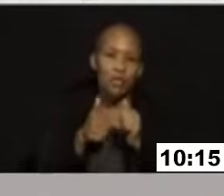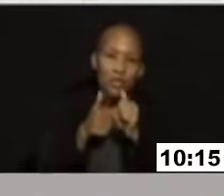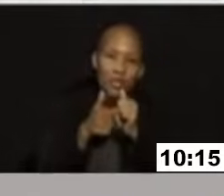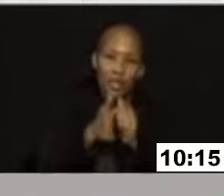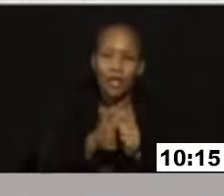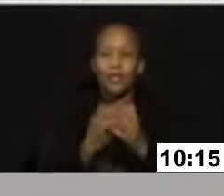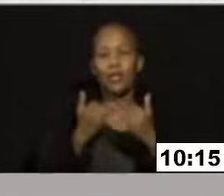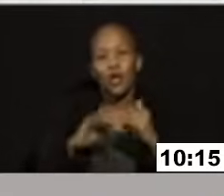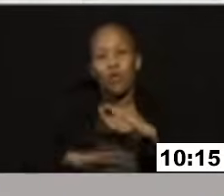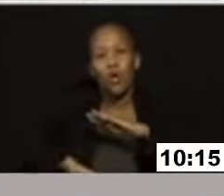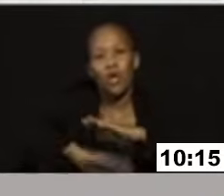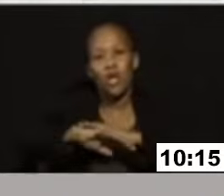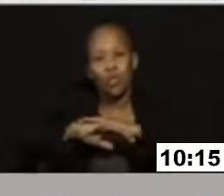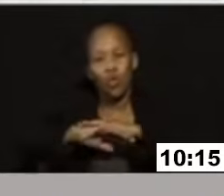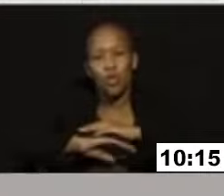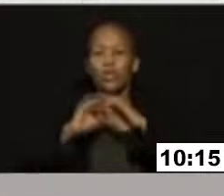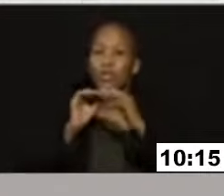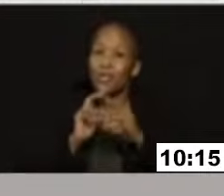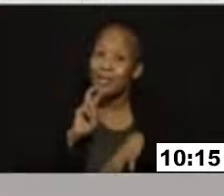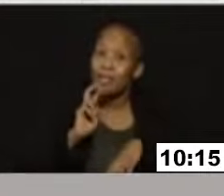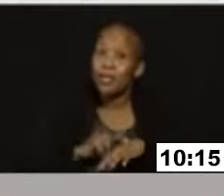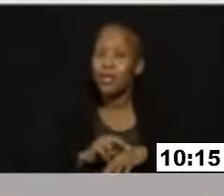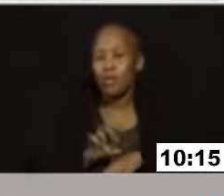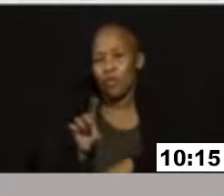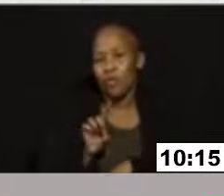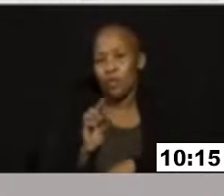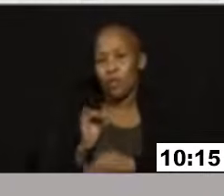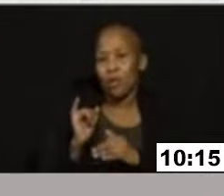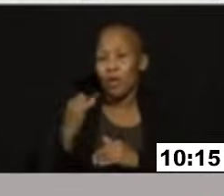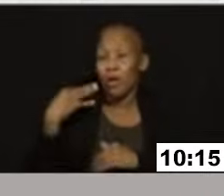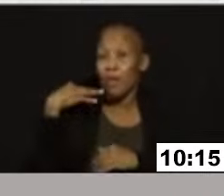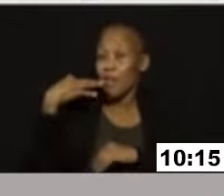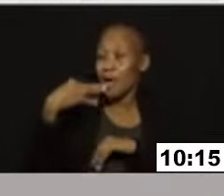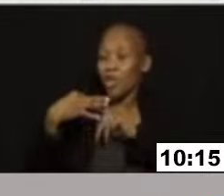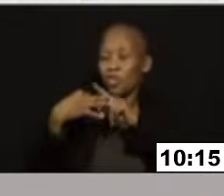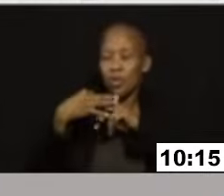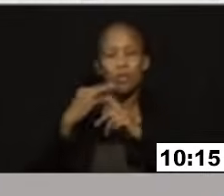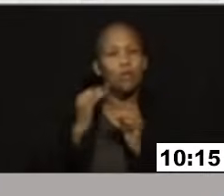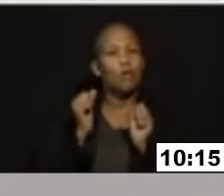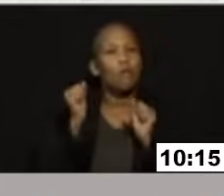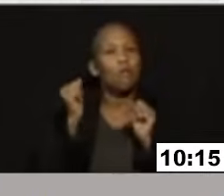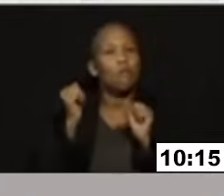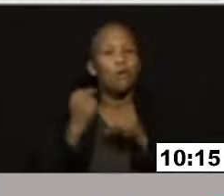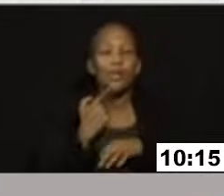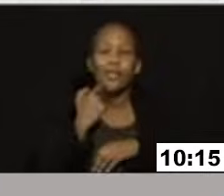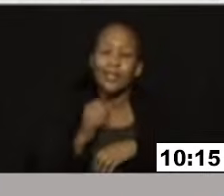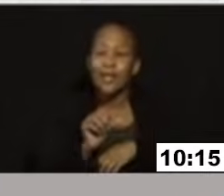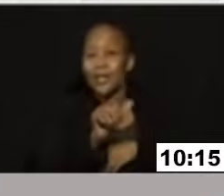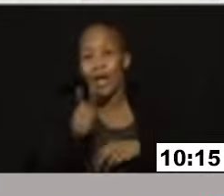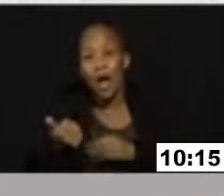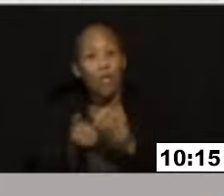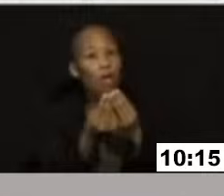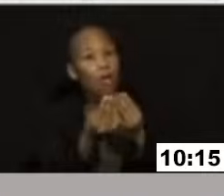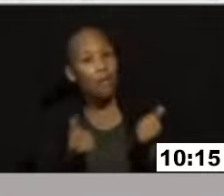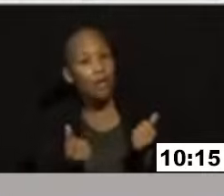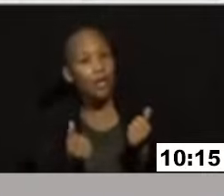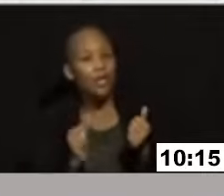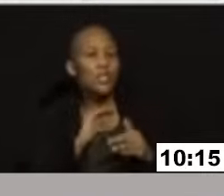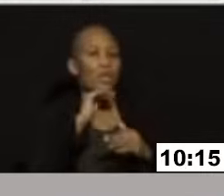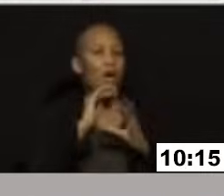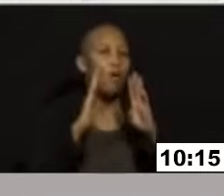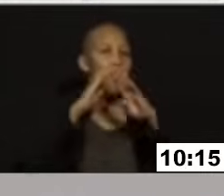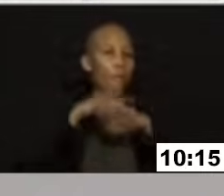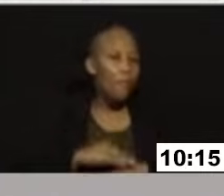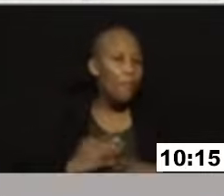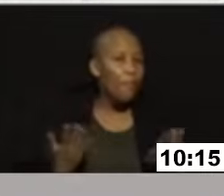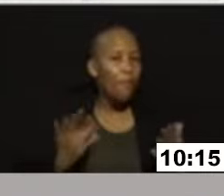threshold requirement is not met. You're not told in the application why the other remedies are not sufficient. And